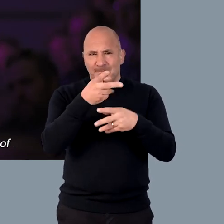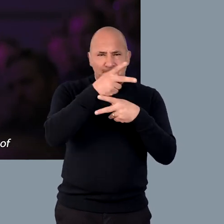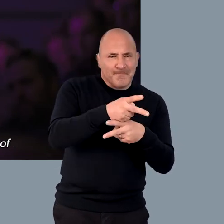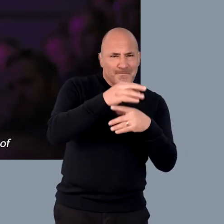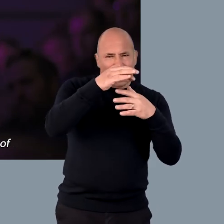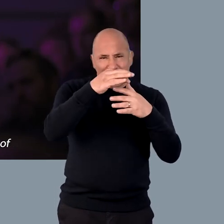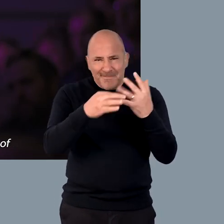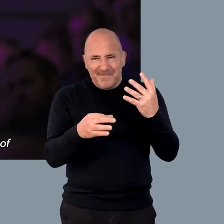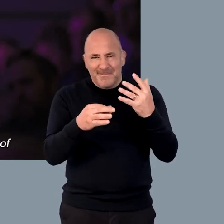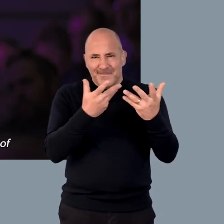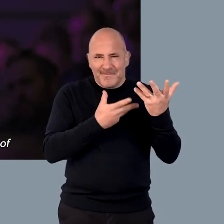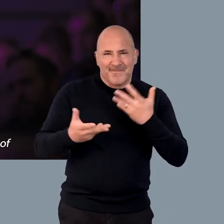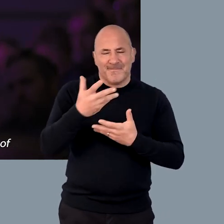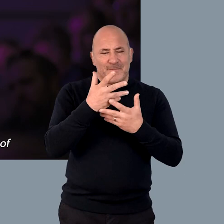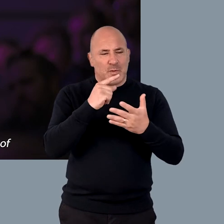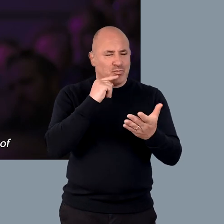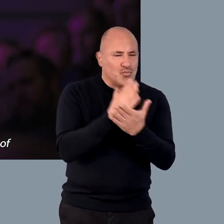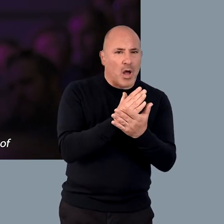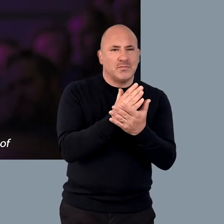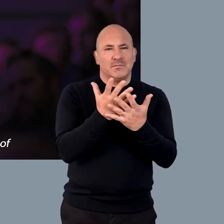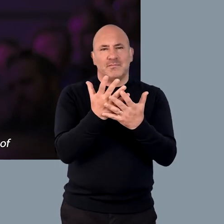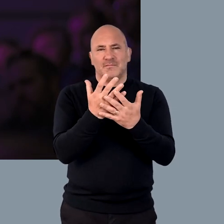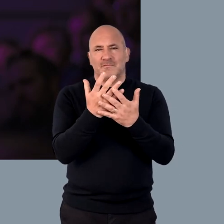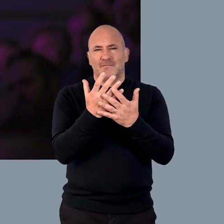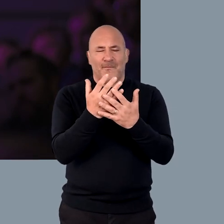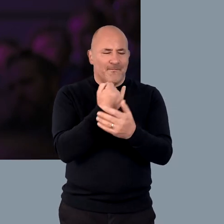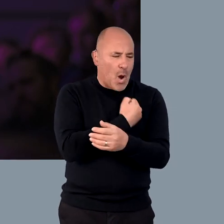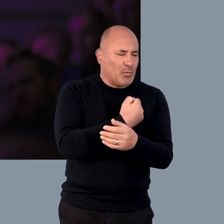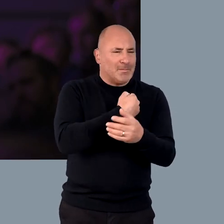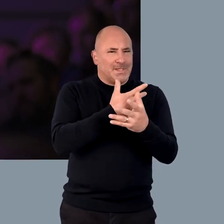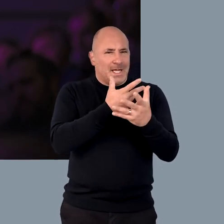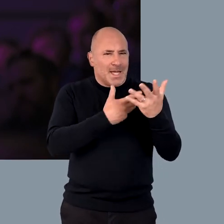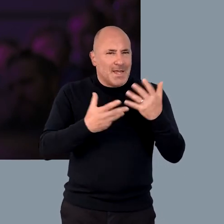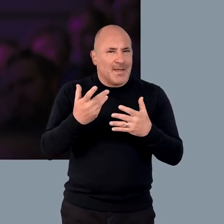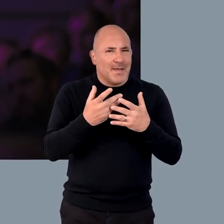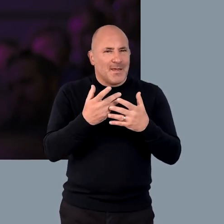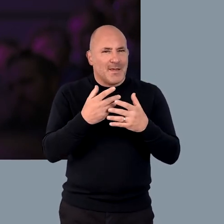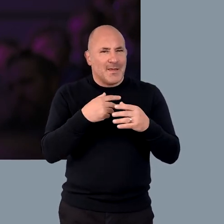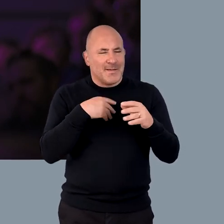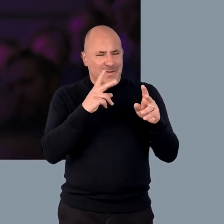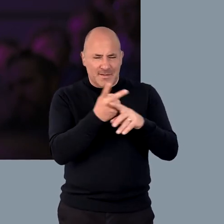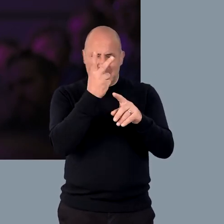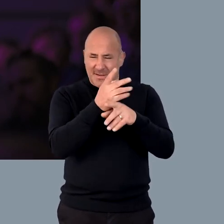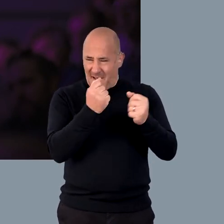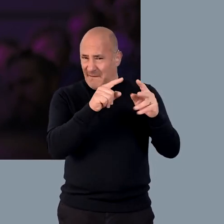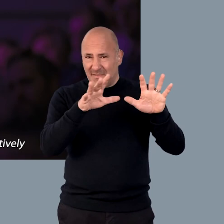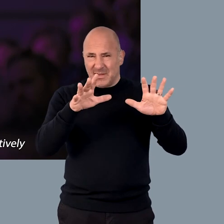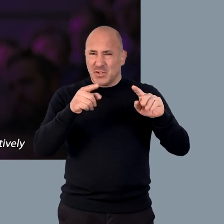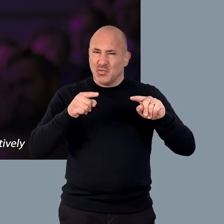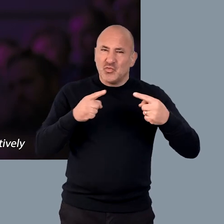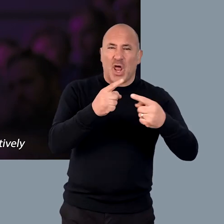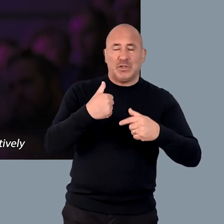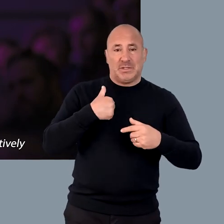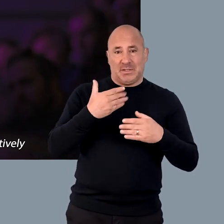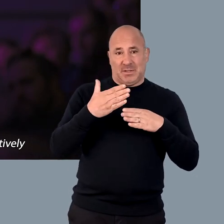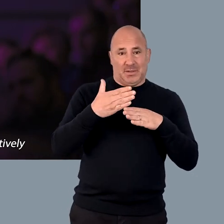time and the sort of um care that it takes to kind of have those kind of conversations and the trust and the vulnerability? And